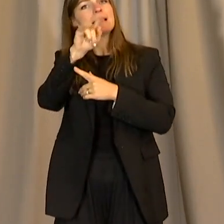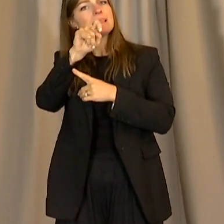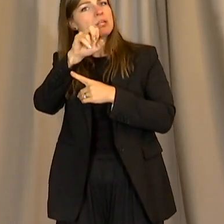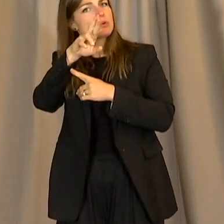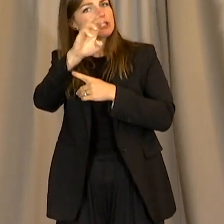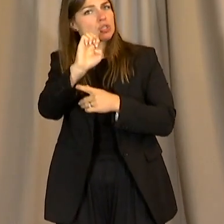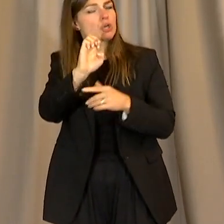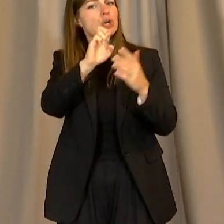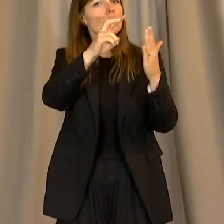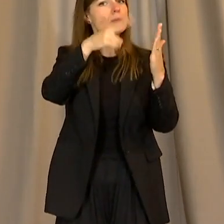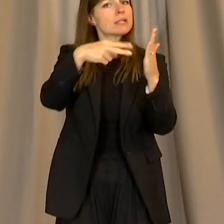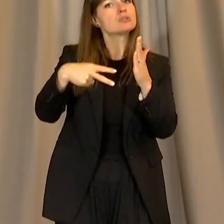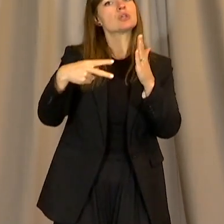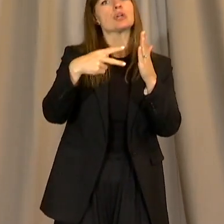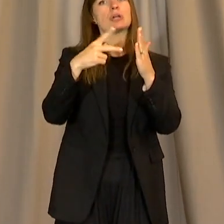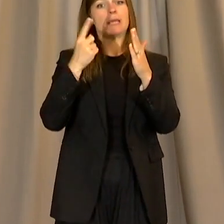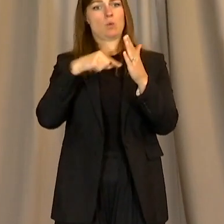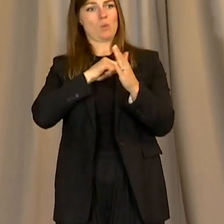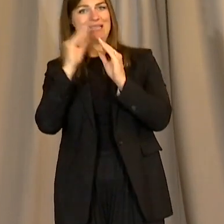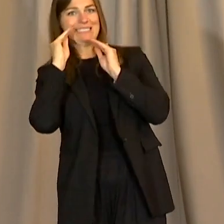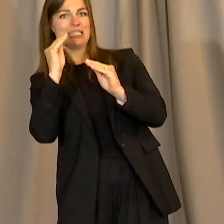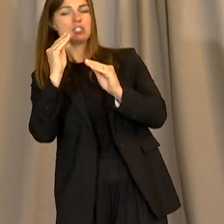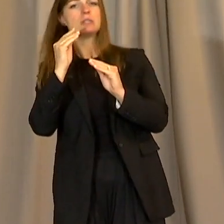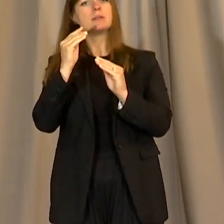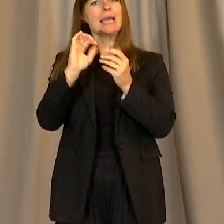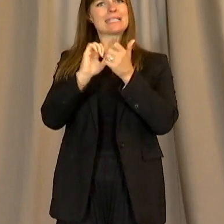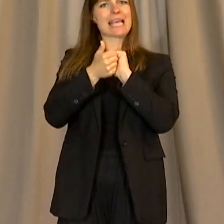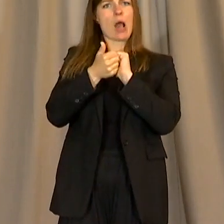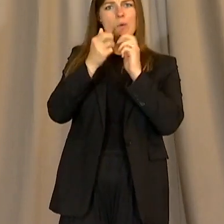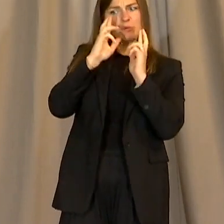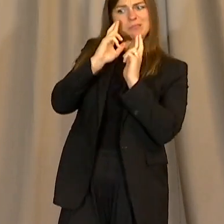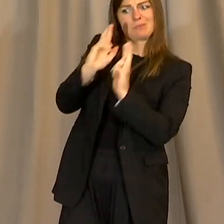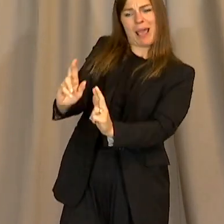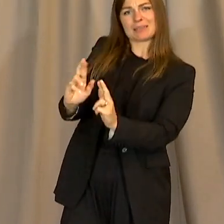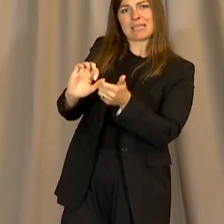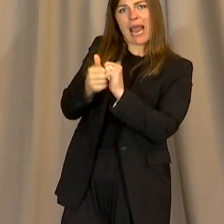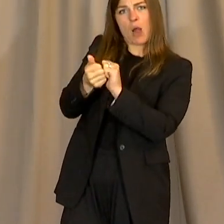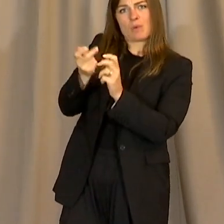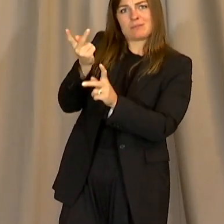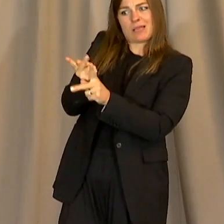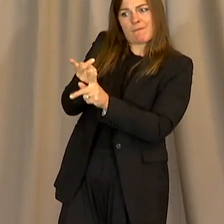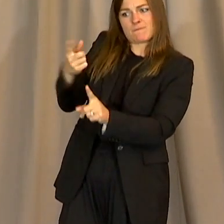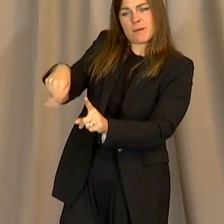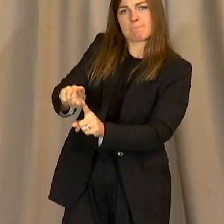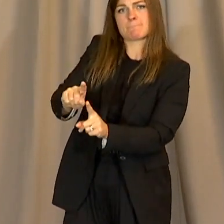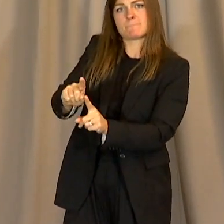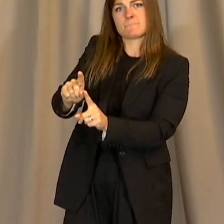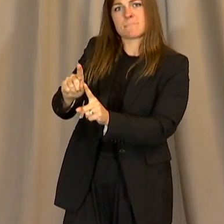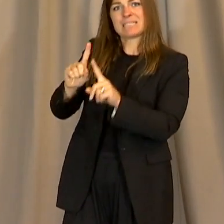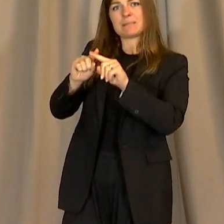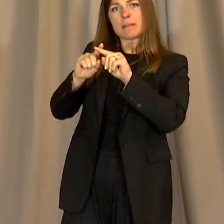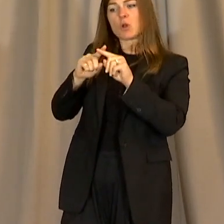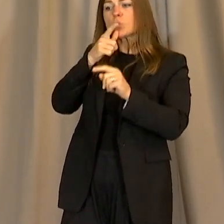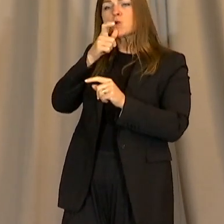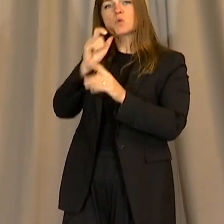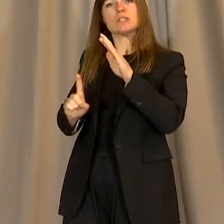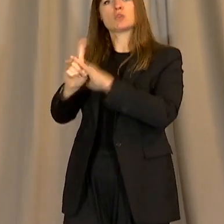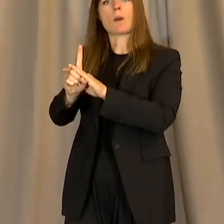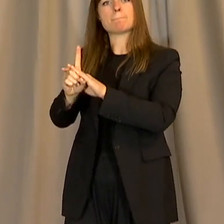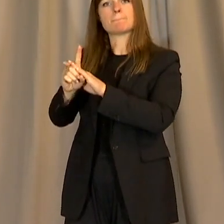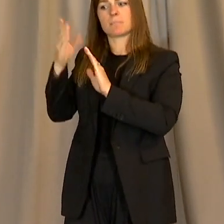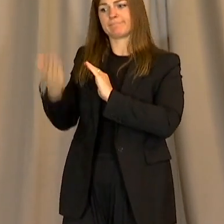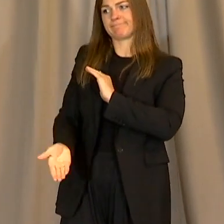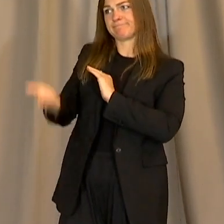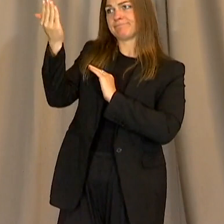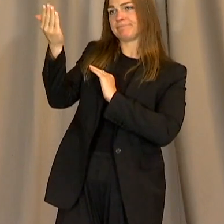practices, how we respect and treat folks based on who they show up as, right? And not thinking that our